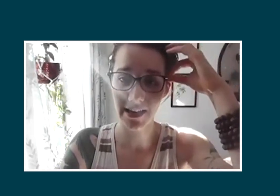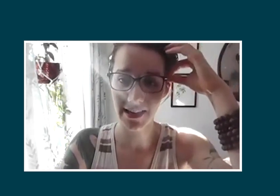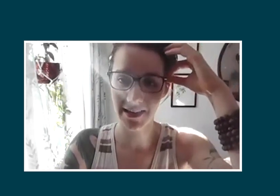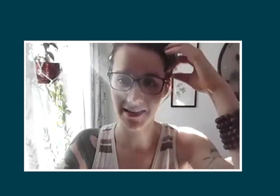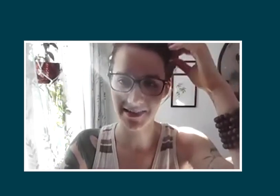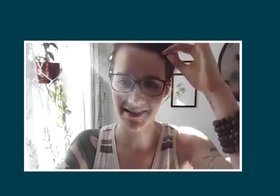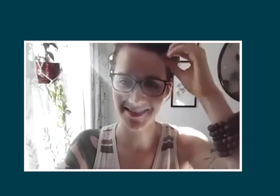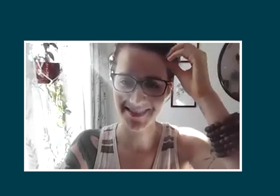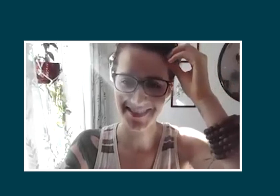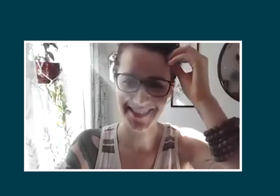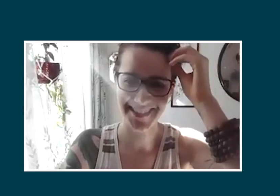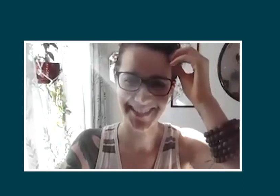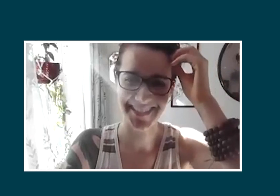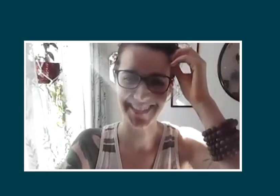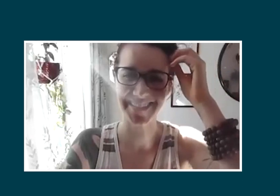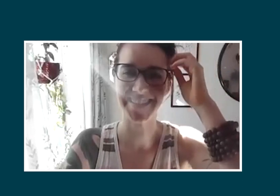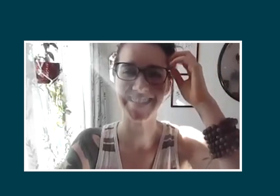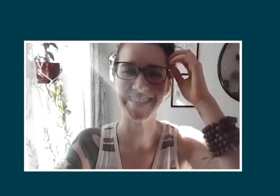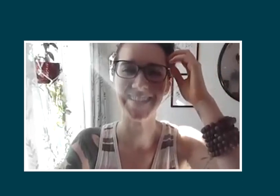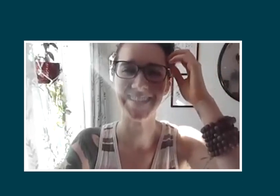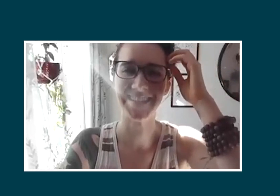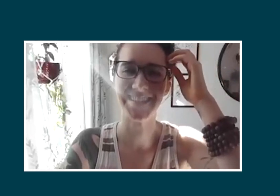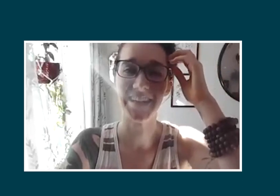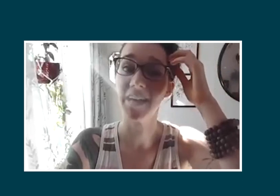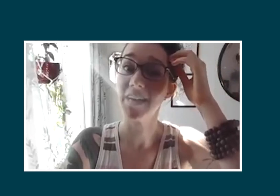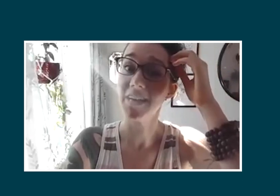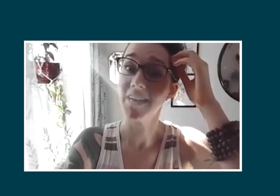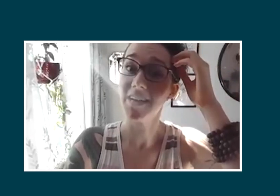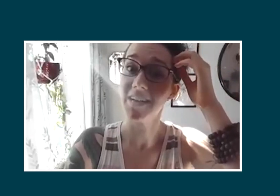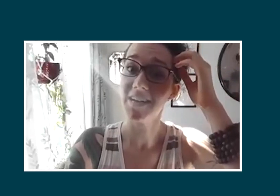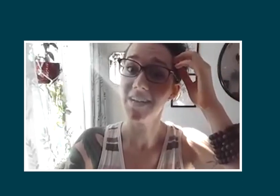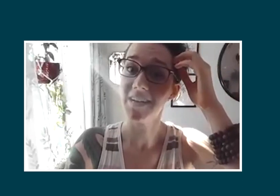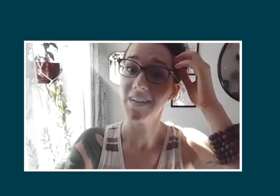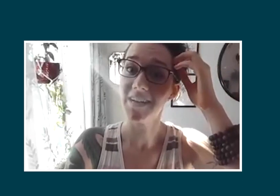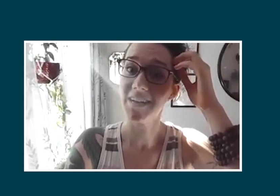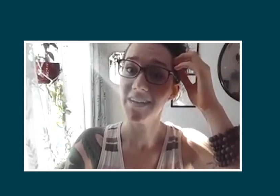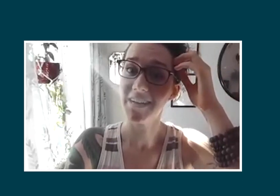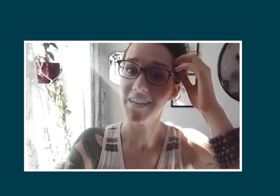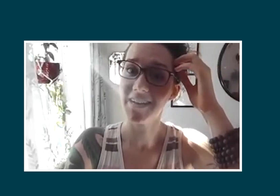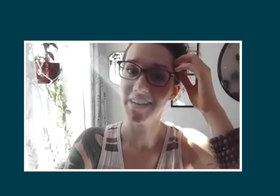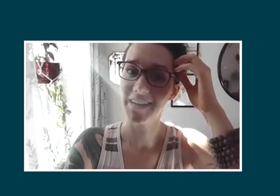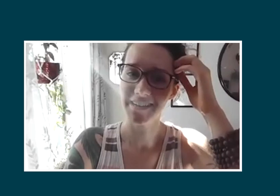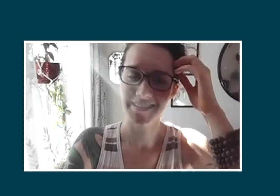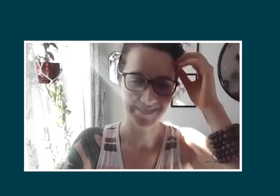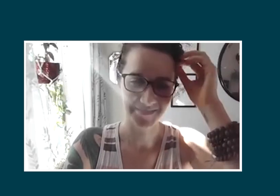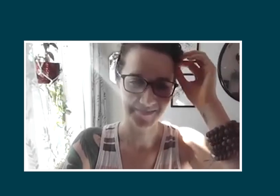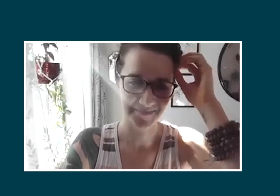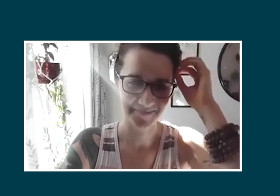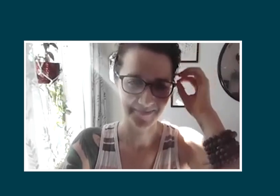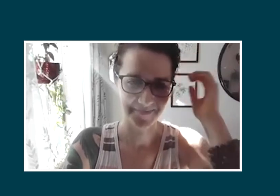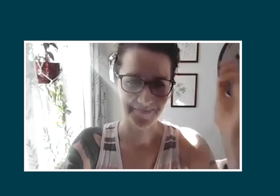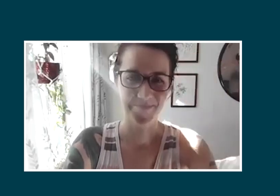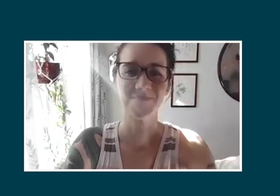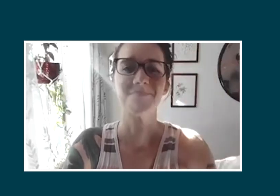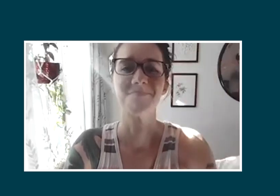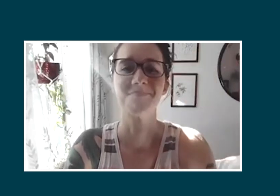I'll let you know. candid. Yeah. Look at Okay. Right. Okay, no parameters, do whatever you want, but